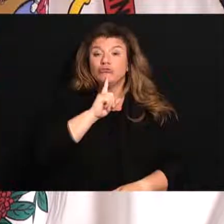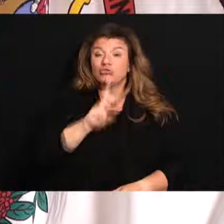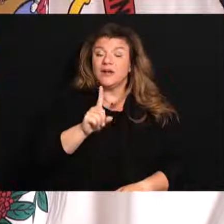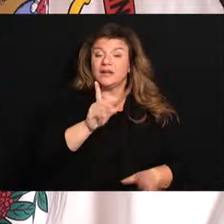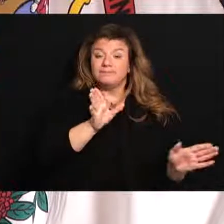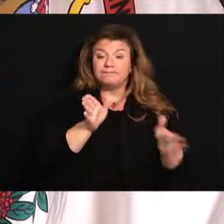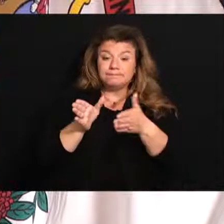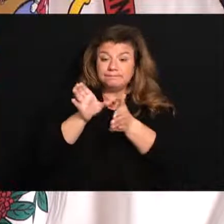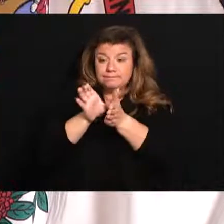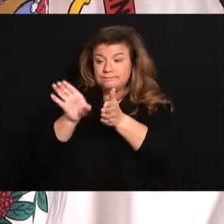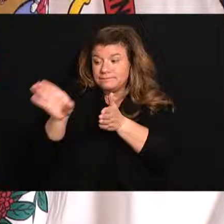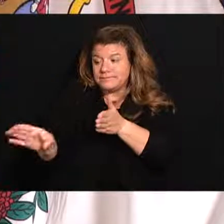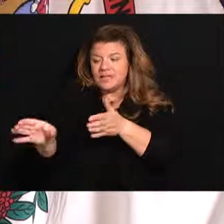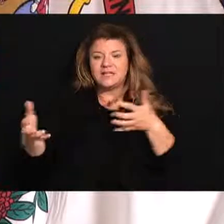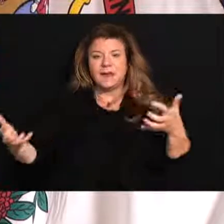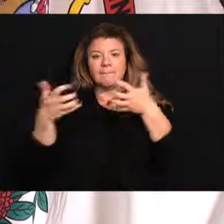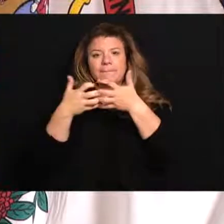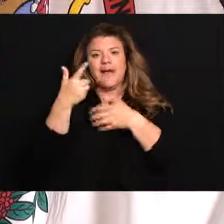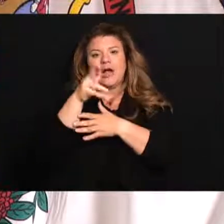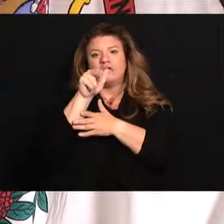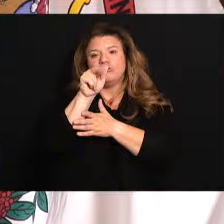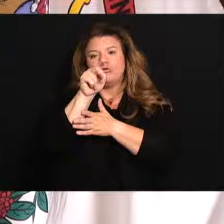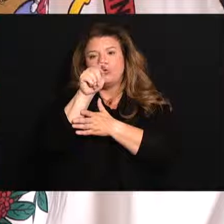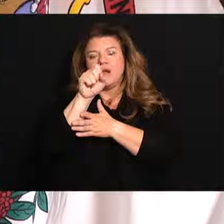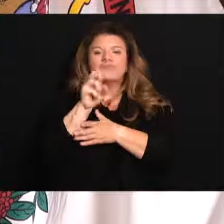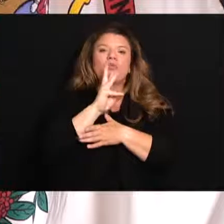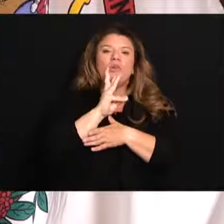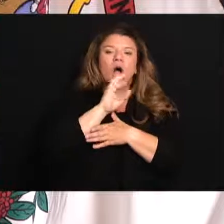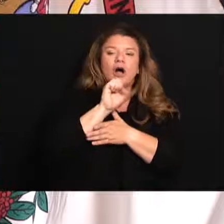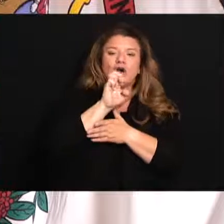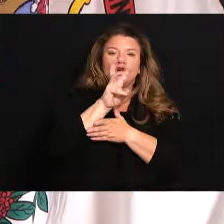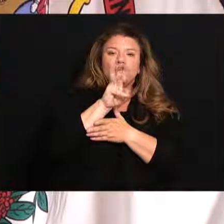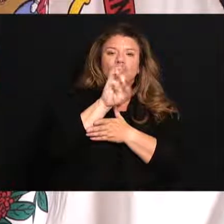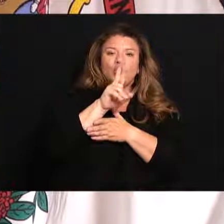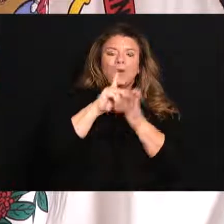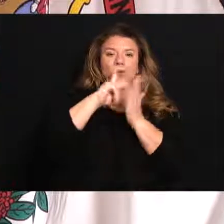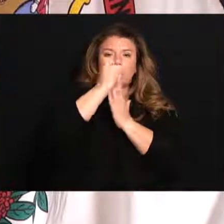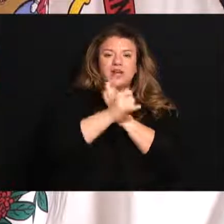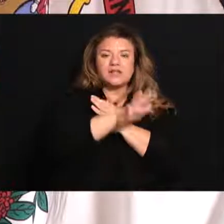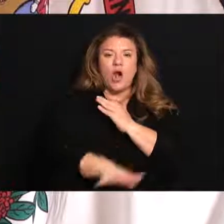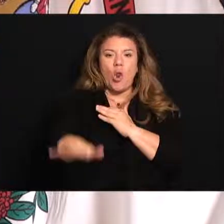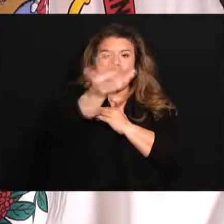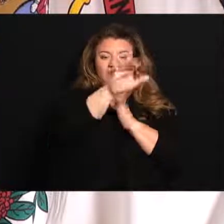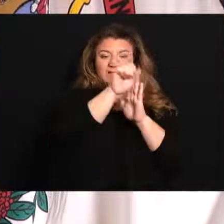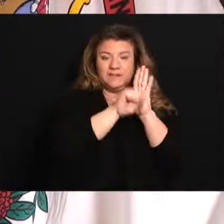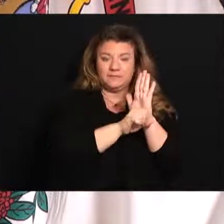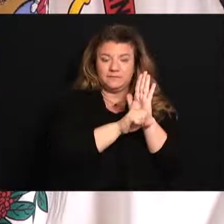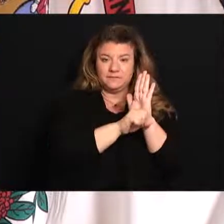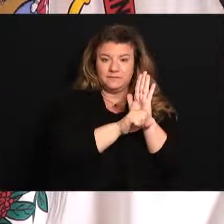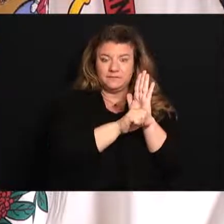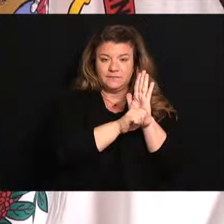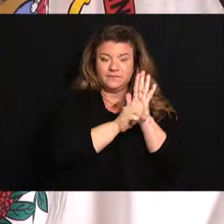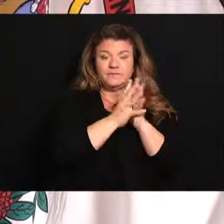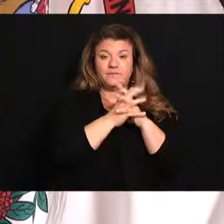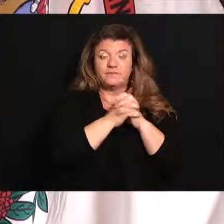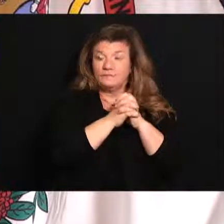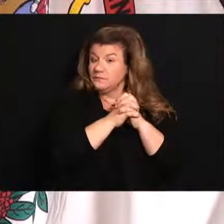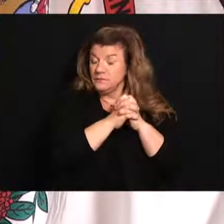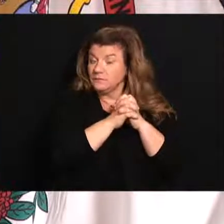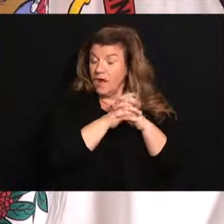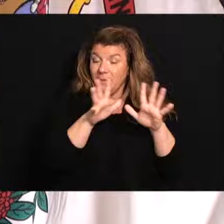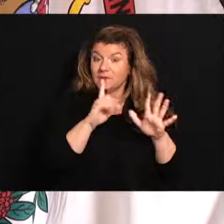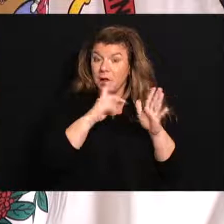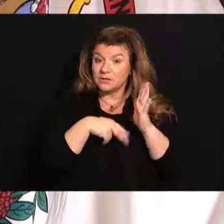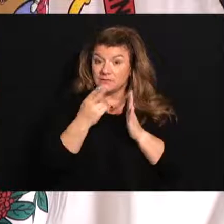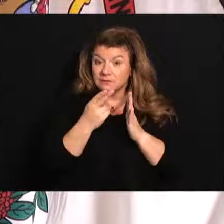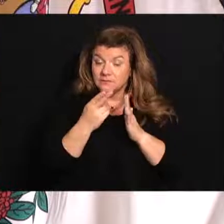aside to do matching grants for water and sewer projects across the state. Now look, when it really boils right down